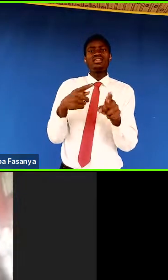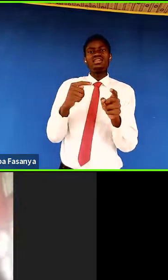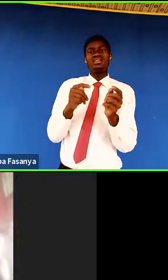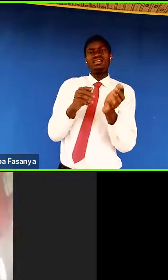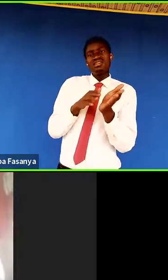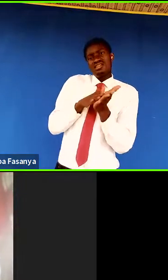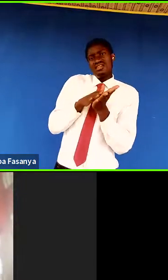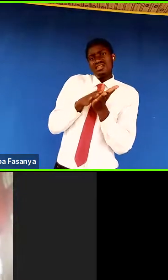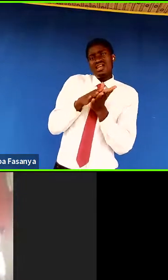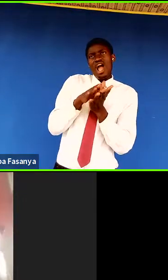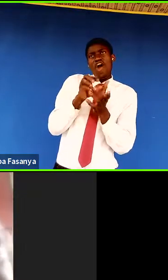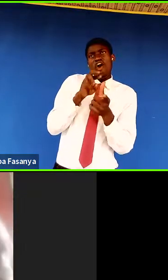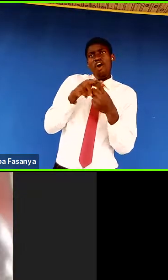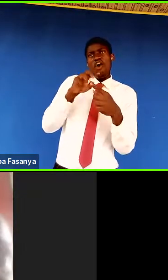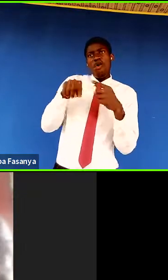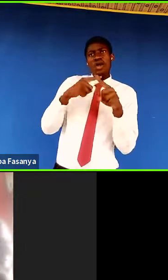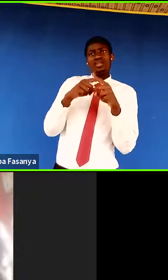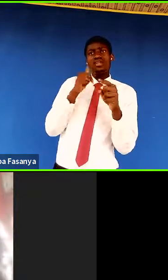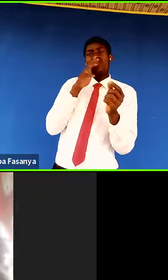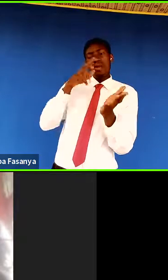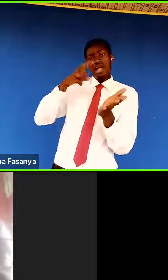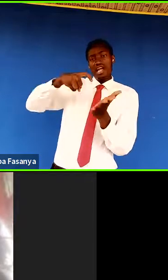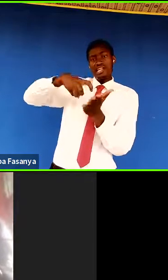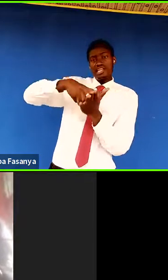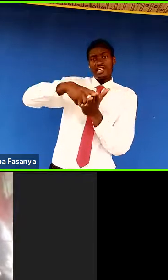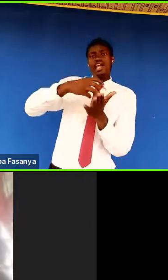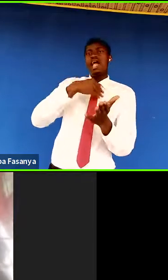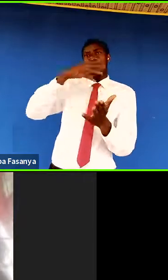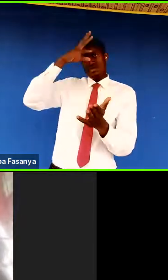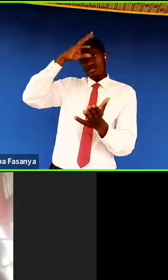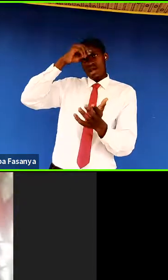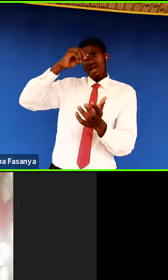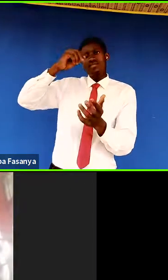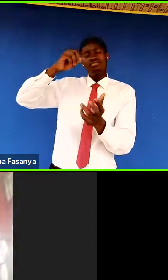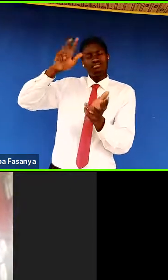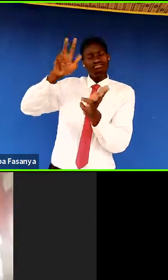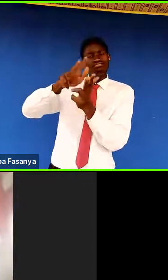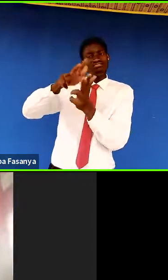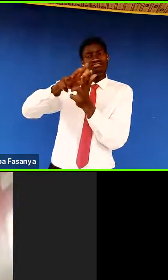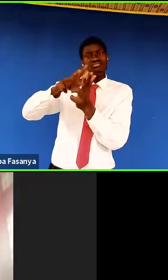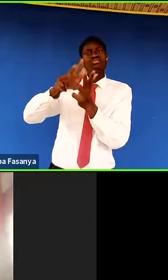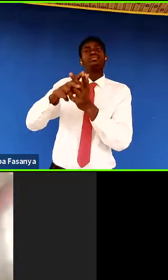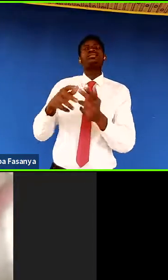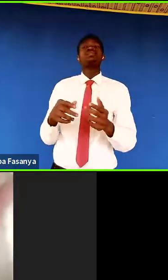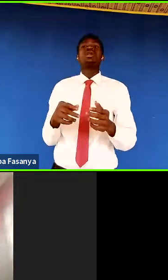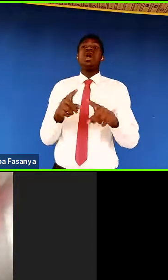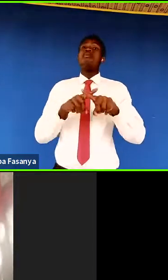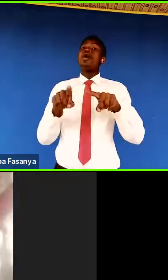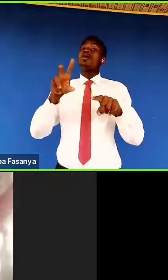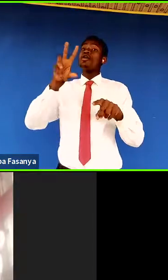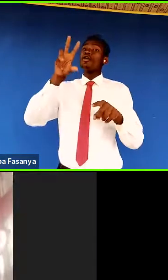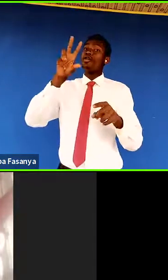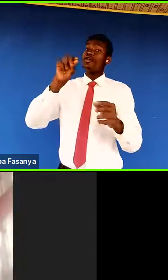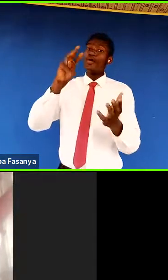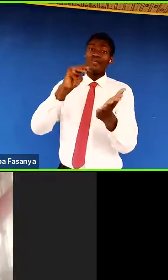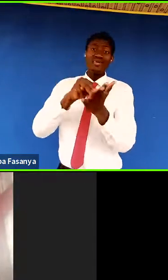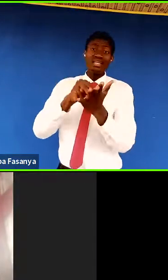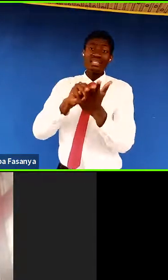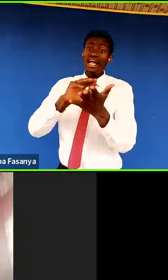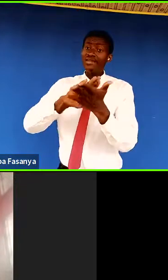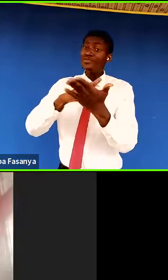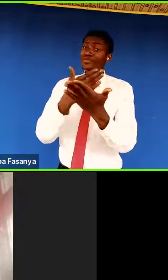and everything, and the man comes from behind. So, but there is really no medically proven one that, oh, when you do it this